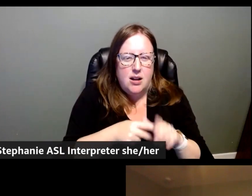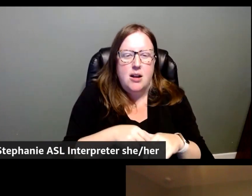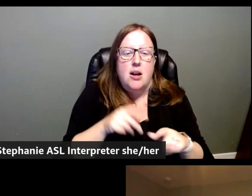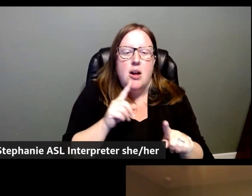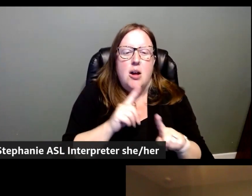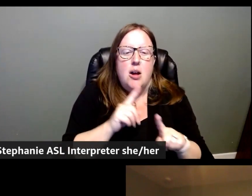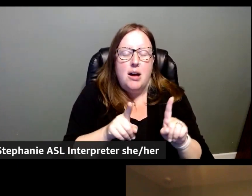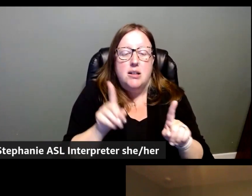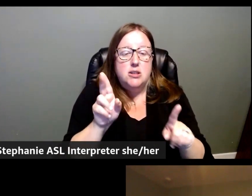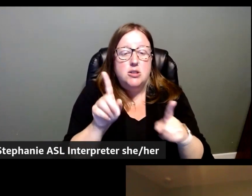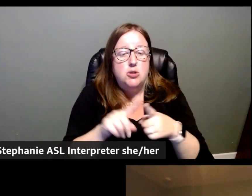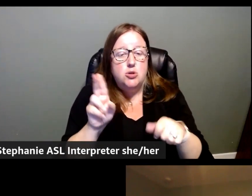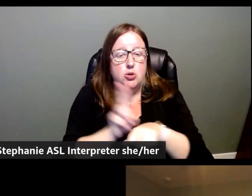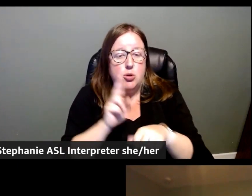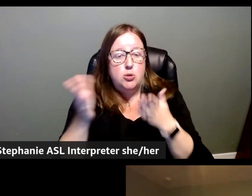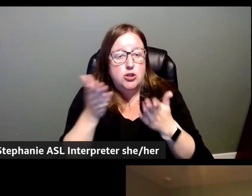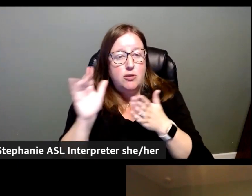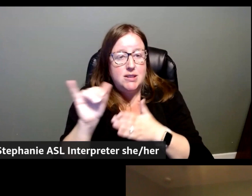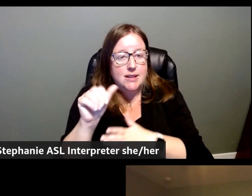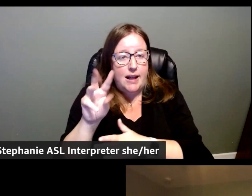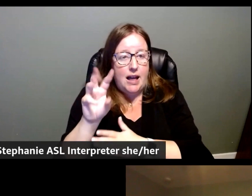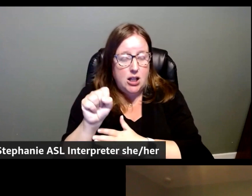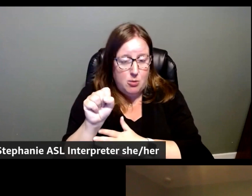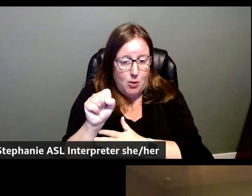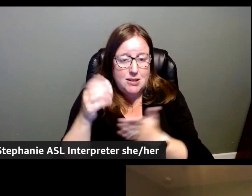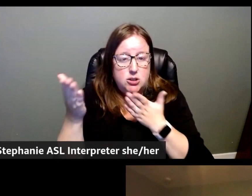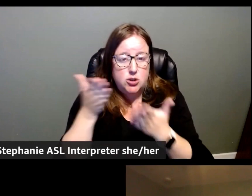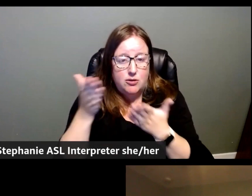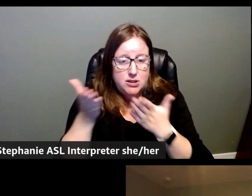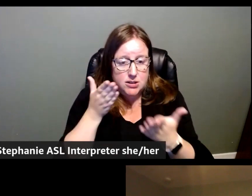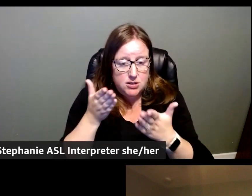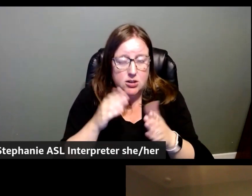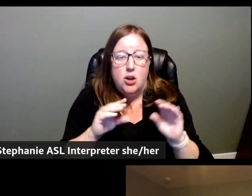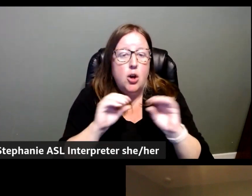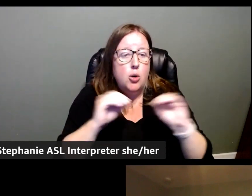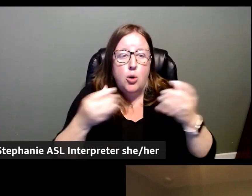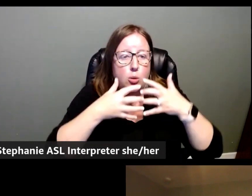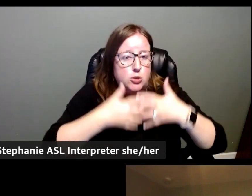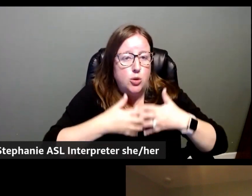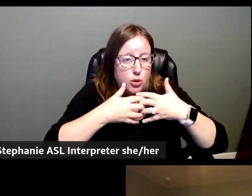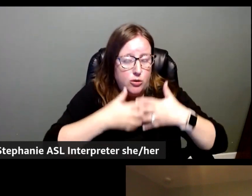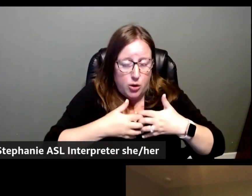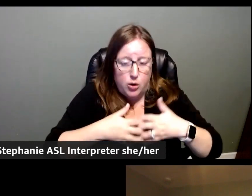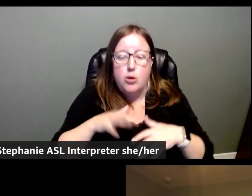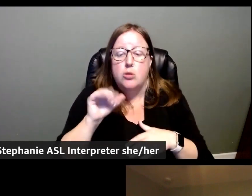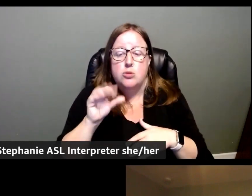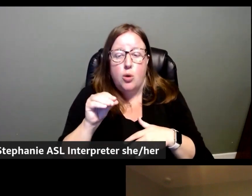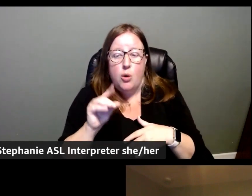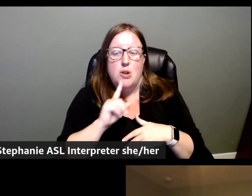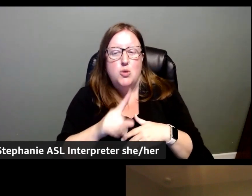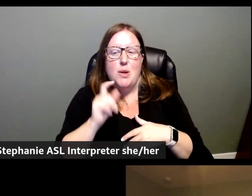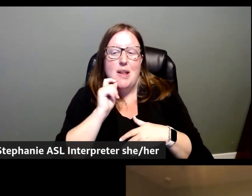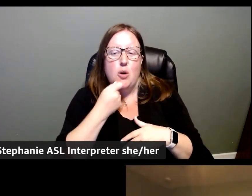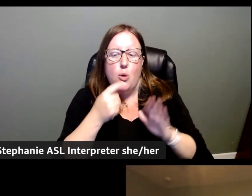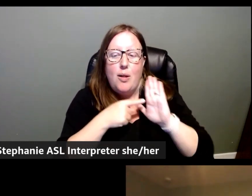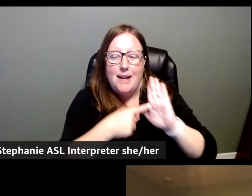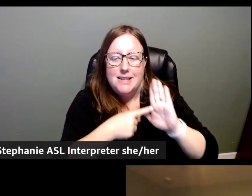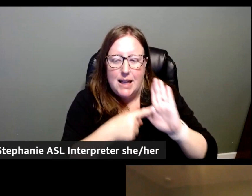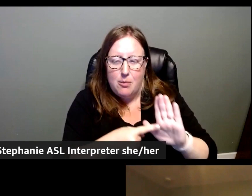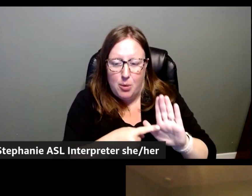consume services like AWS services, serverless, and so forth. So a really, really cool example.